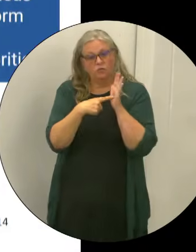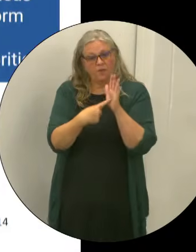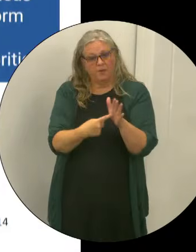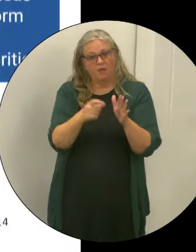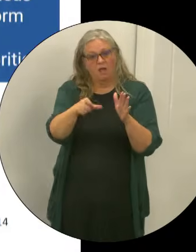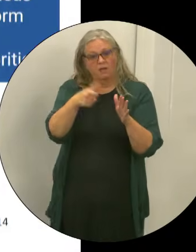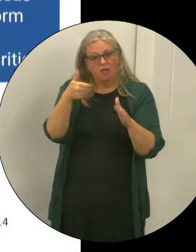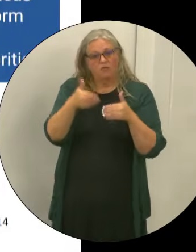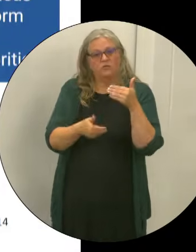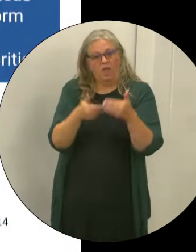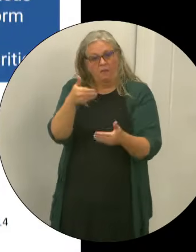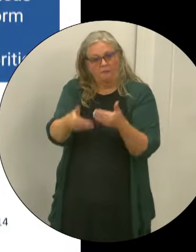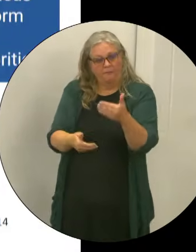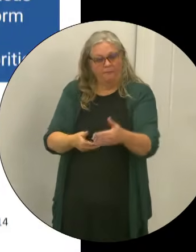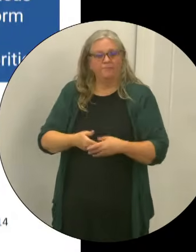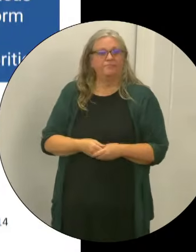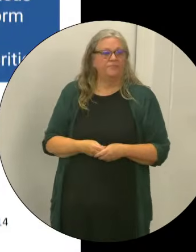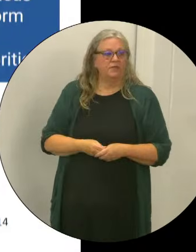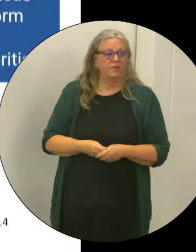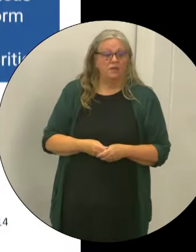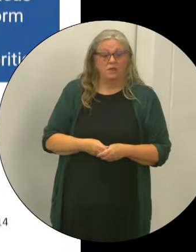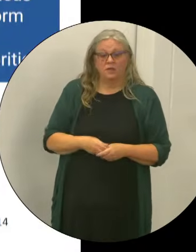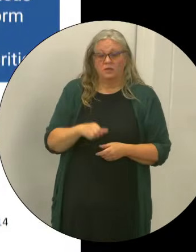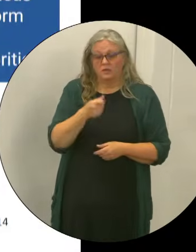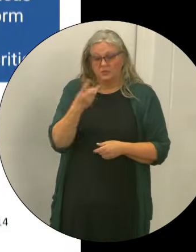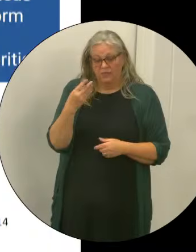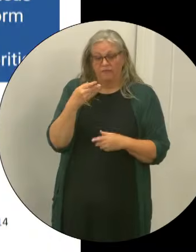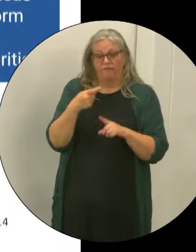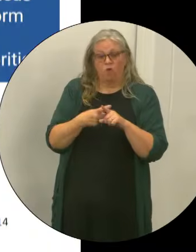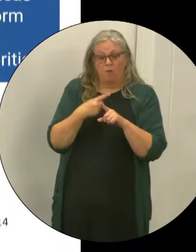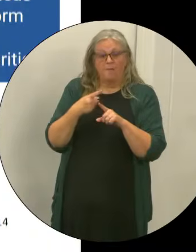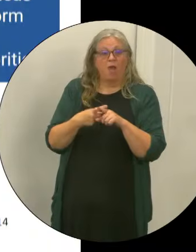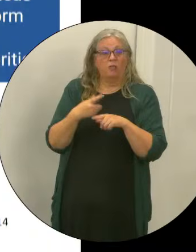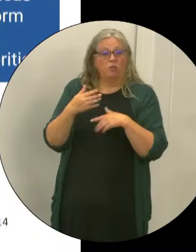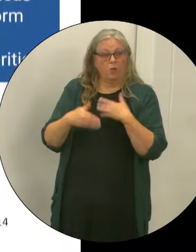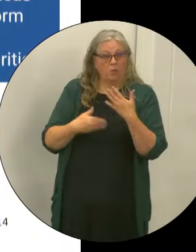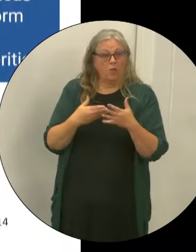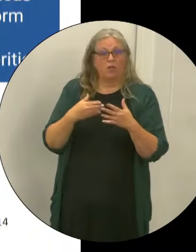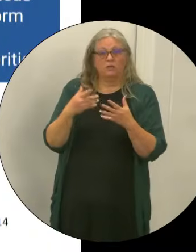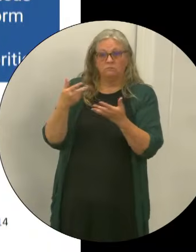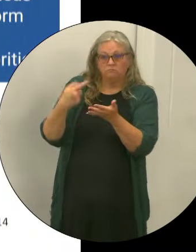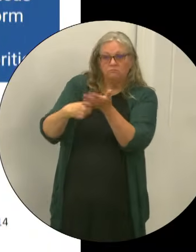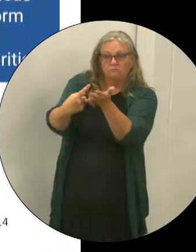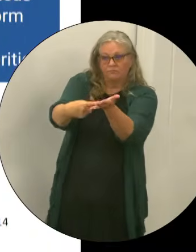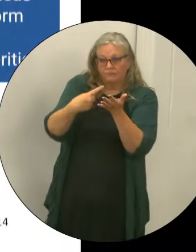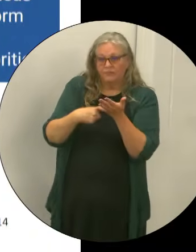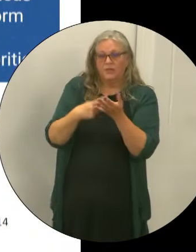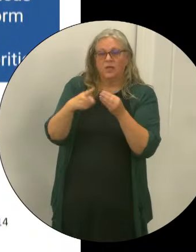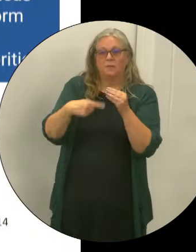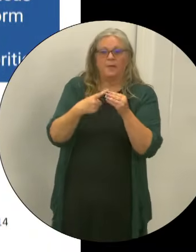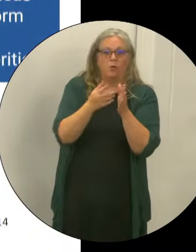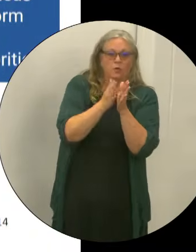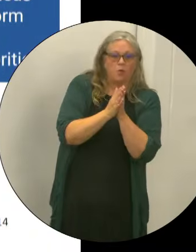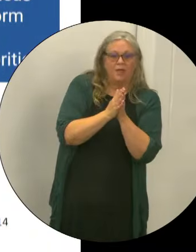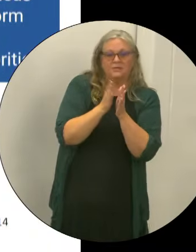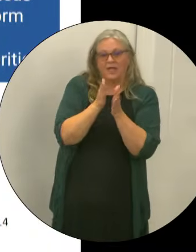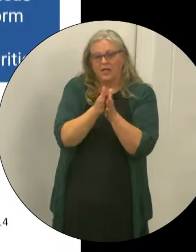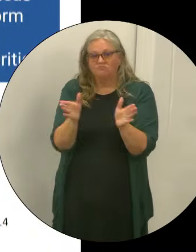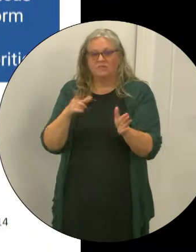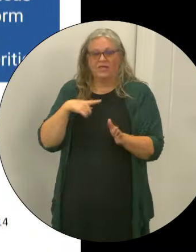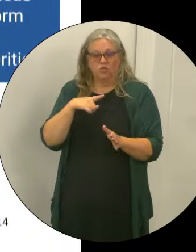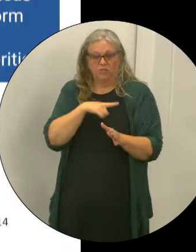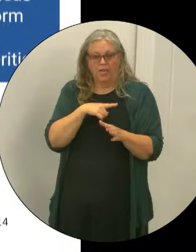another step in that process. Over the next several months, we will continue engaging the board regarding both potential bill draft requests and the broader legislative